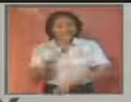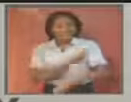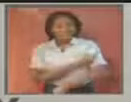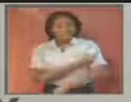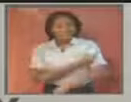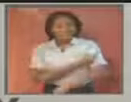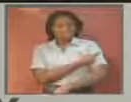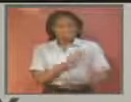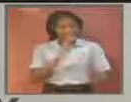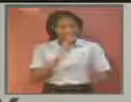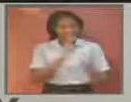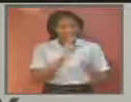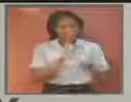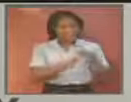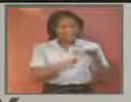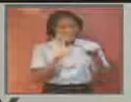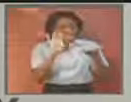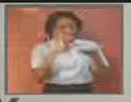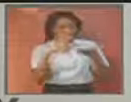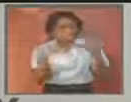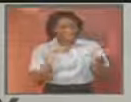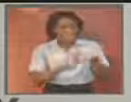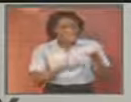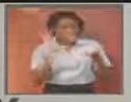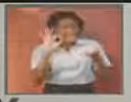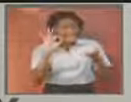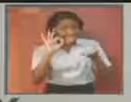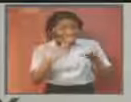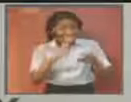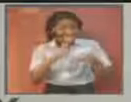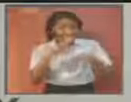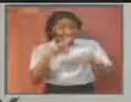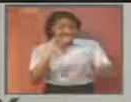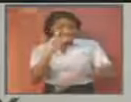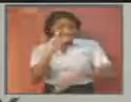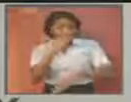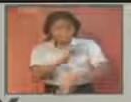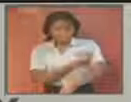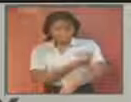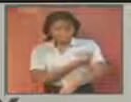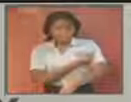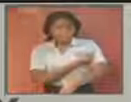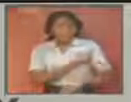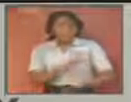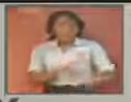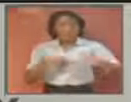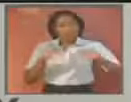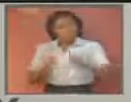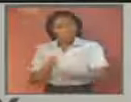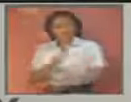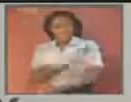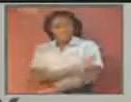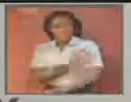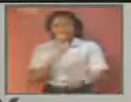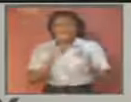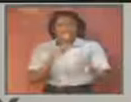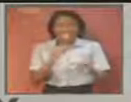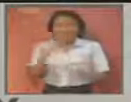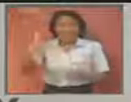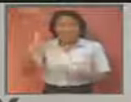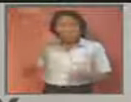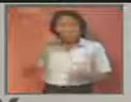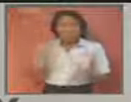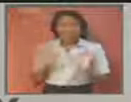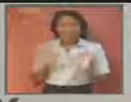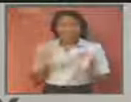Between week 8 and week 9 of your first dose, please visit your center if you have not received a call. And I